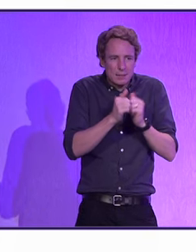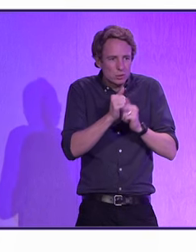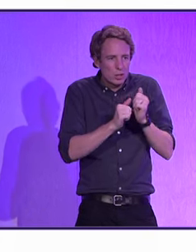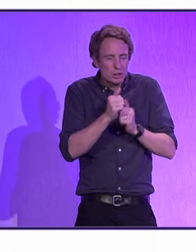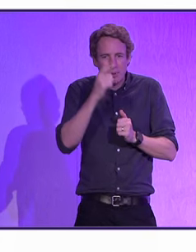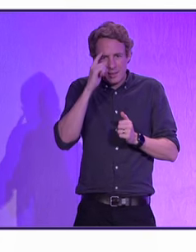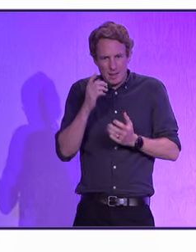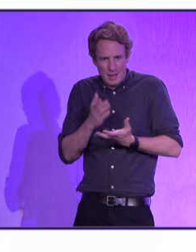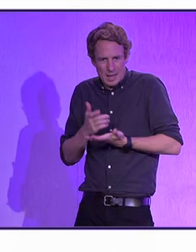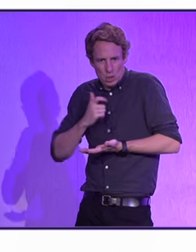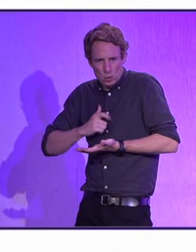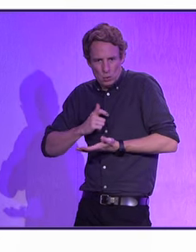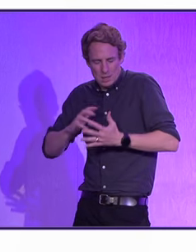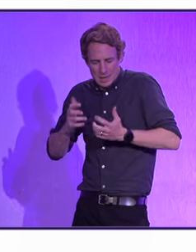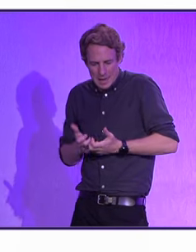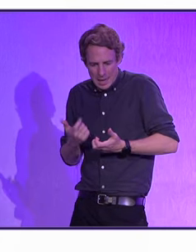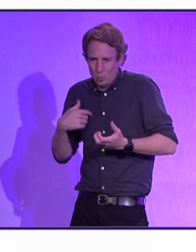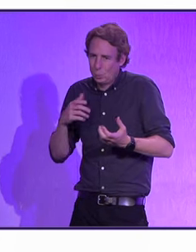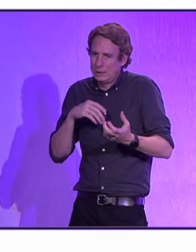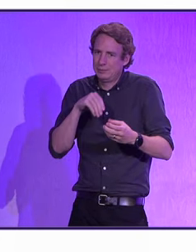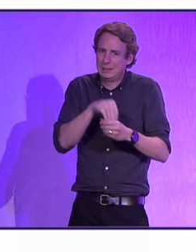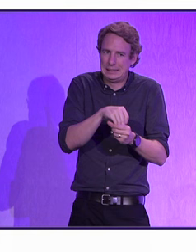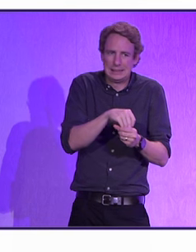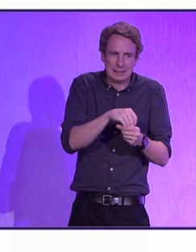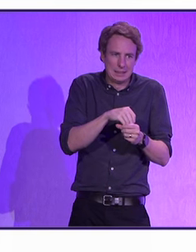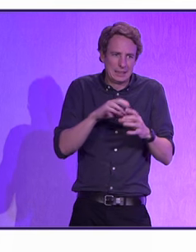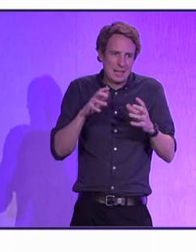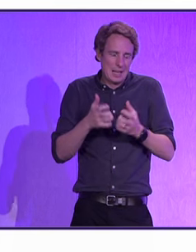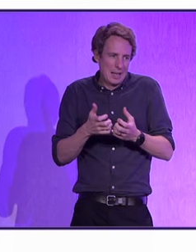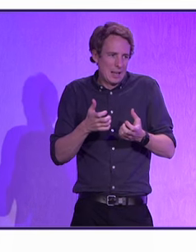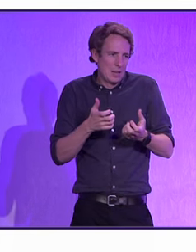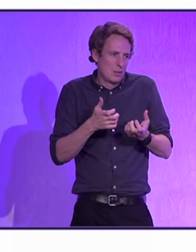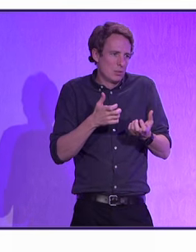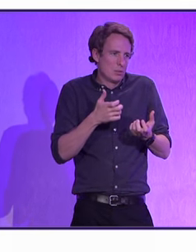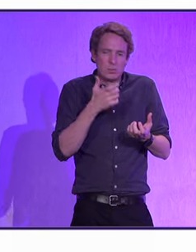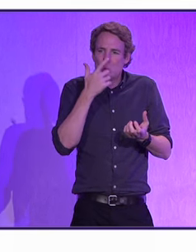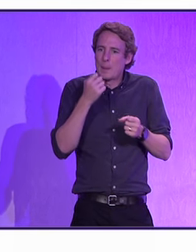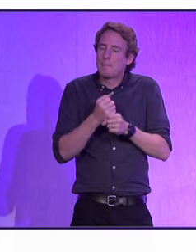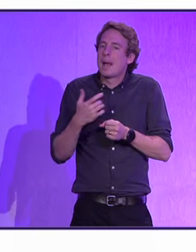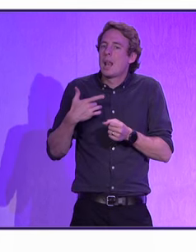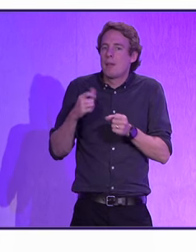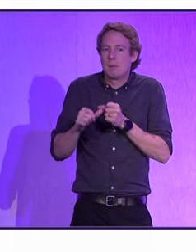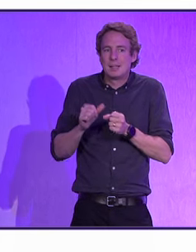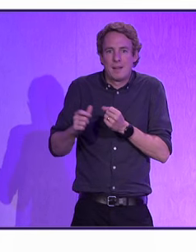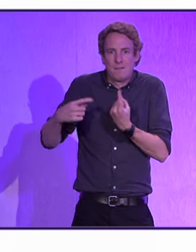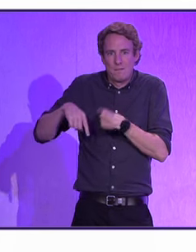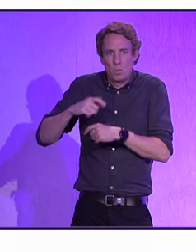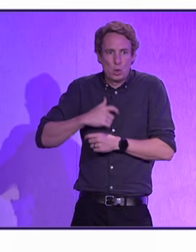infrastructure, but asking how do humans actually fit in, and how can you make these, you know, make life better for